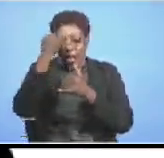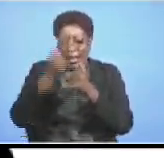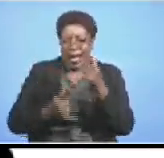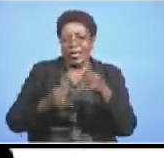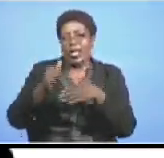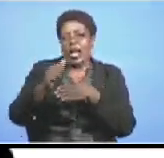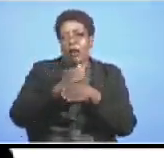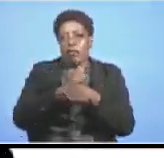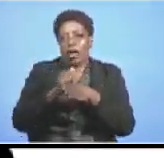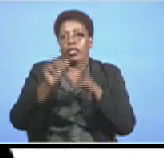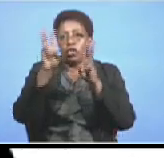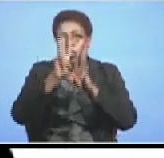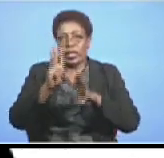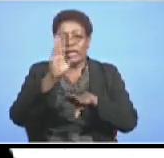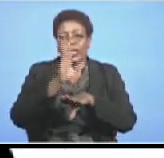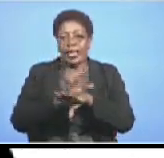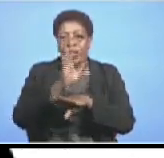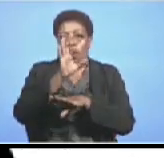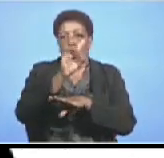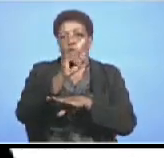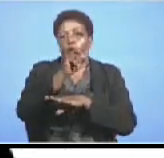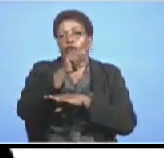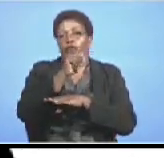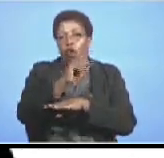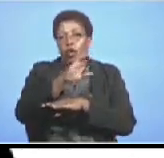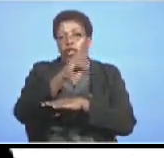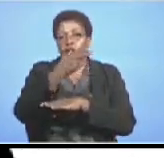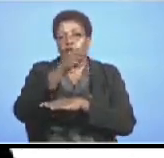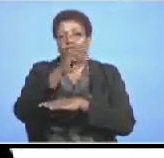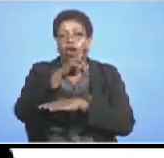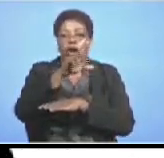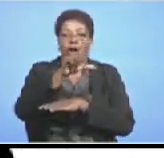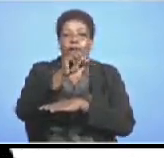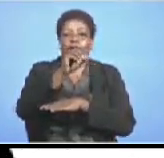practice this Wednesday on Fort Charlotte. Kelsey Johnson and ZNS Network News.